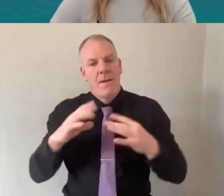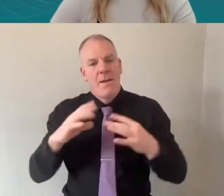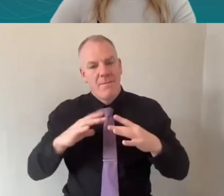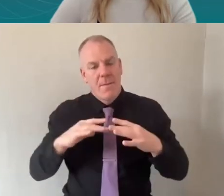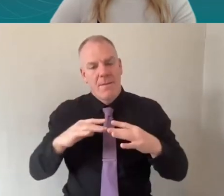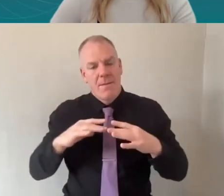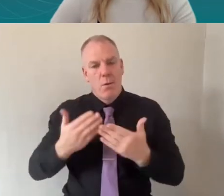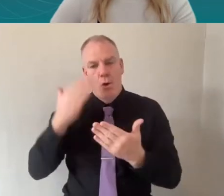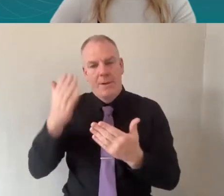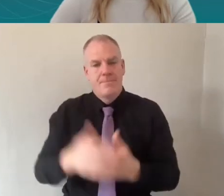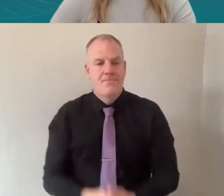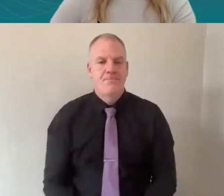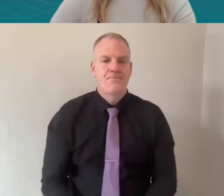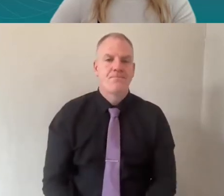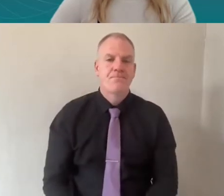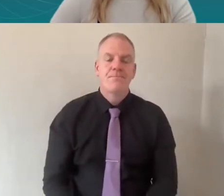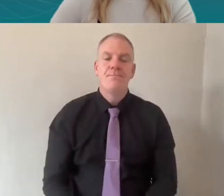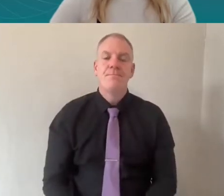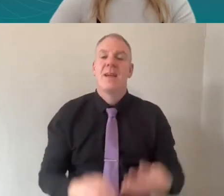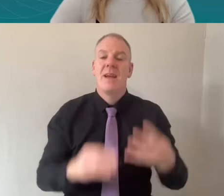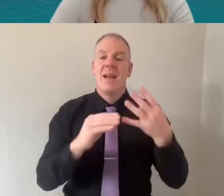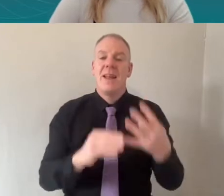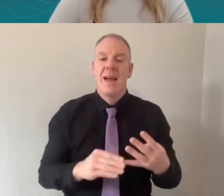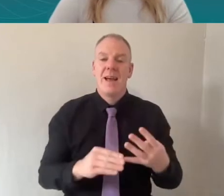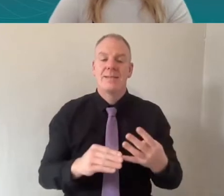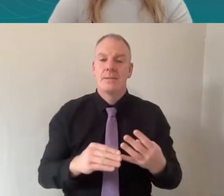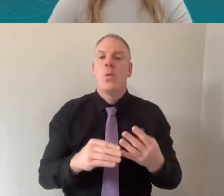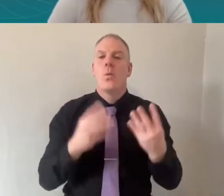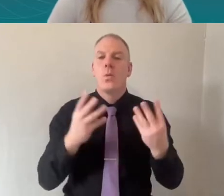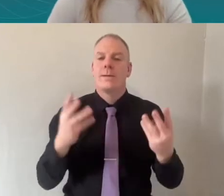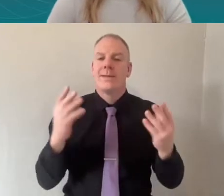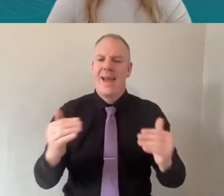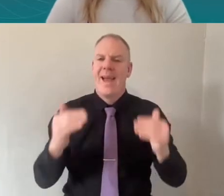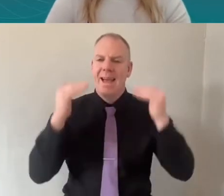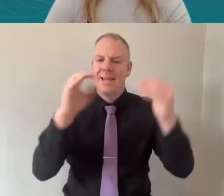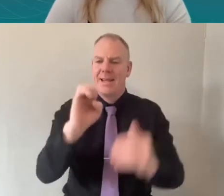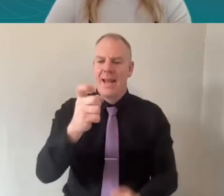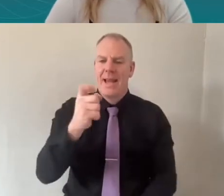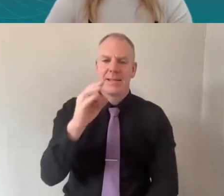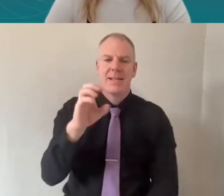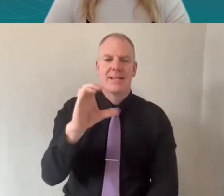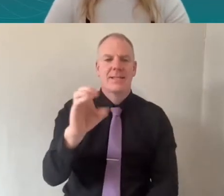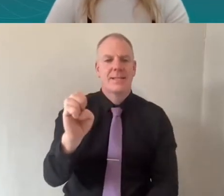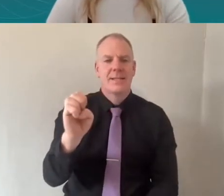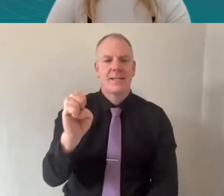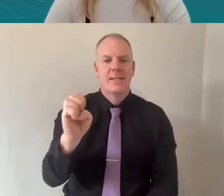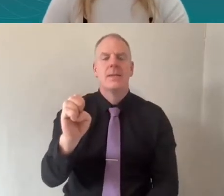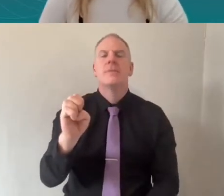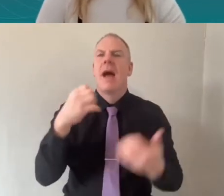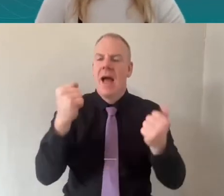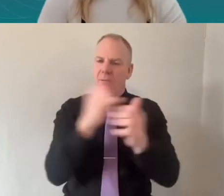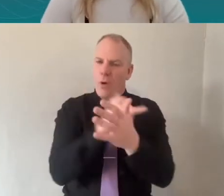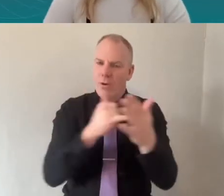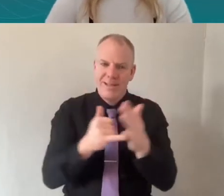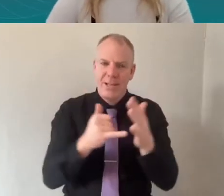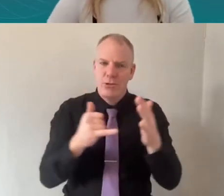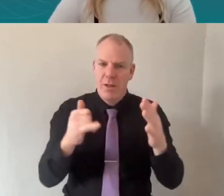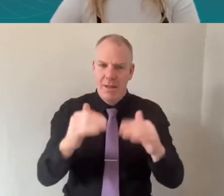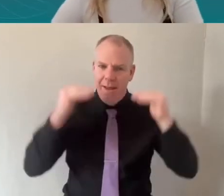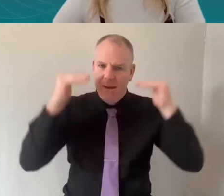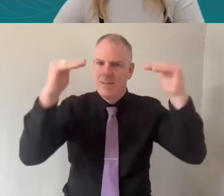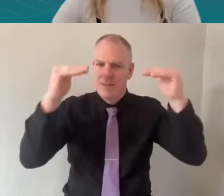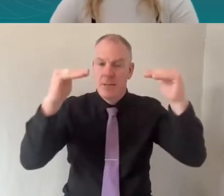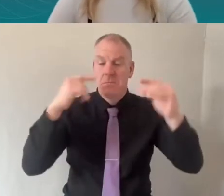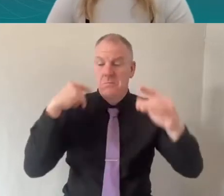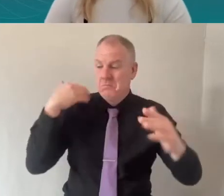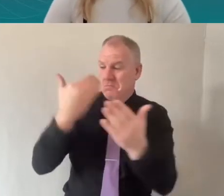learning. Our final key enabler is excellence, or more properly, building organisational excellence. Over the past